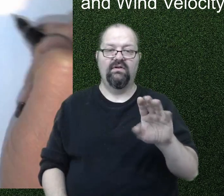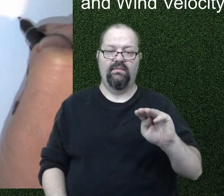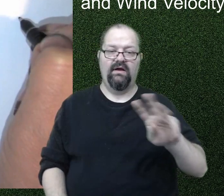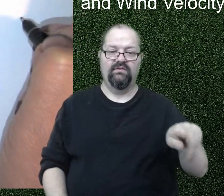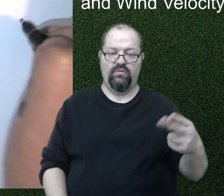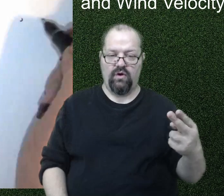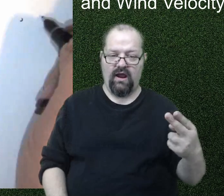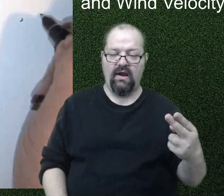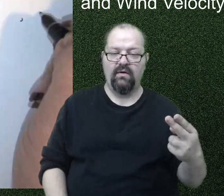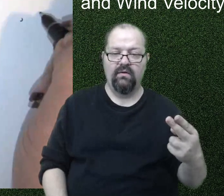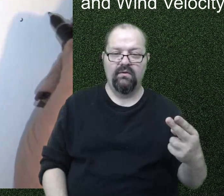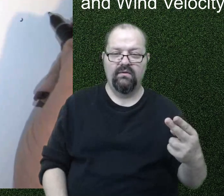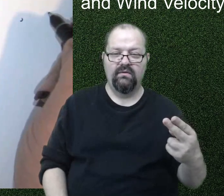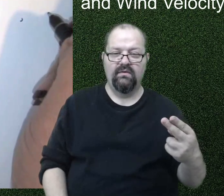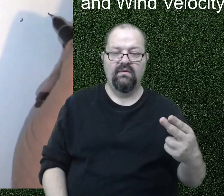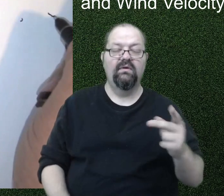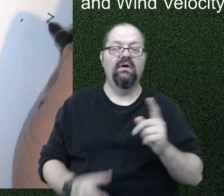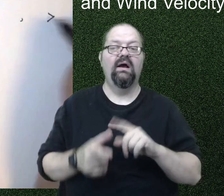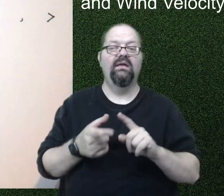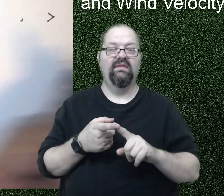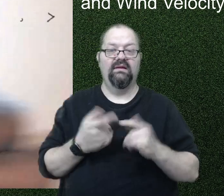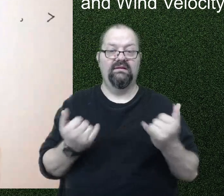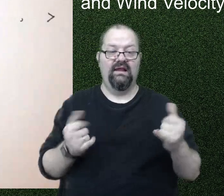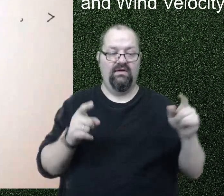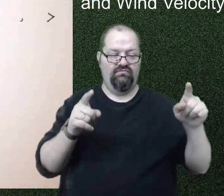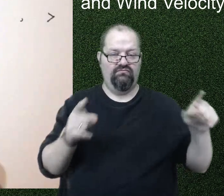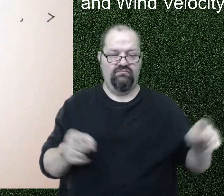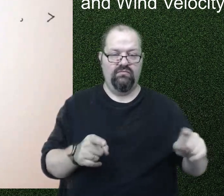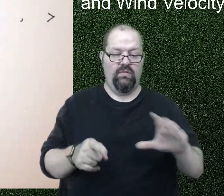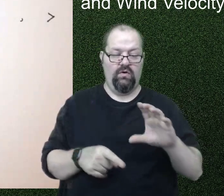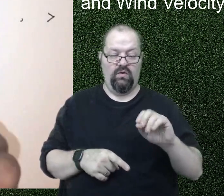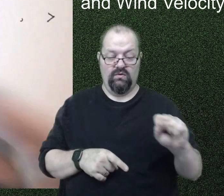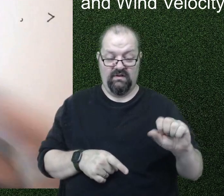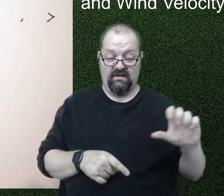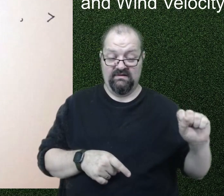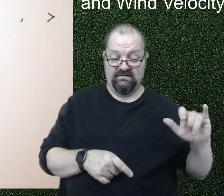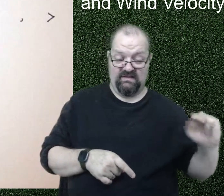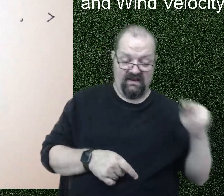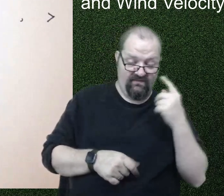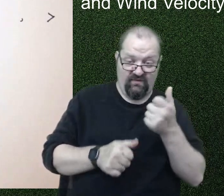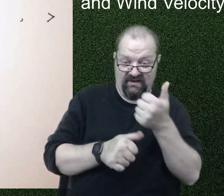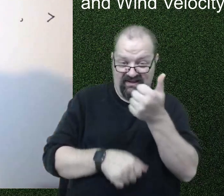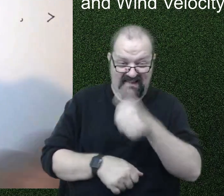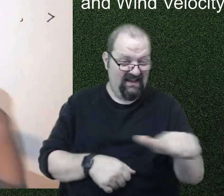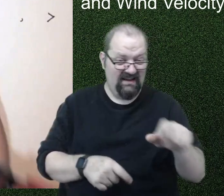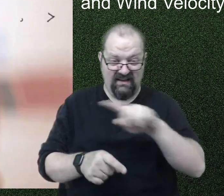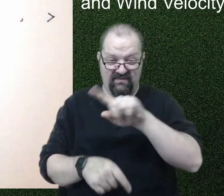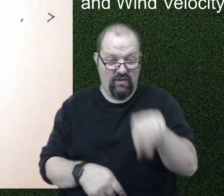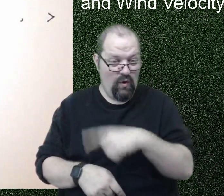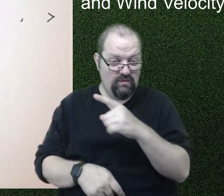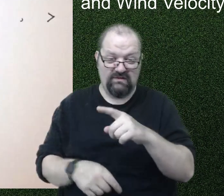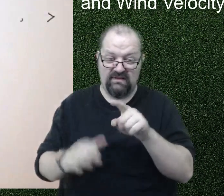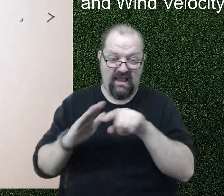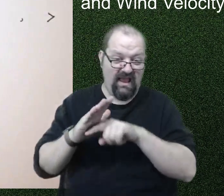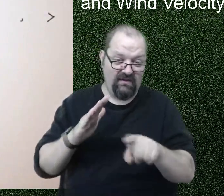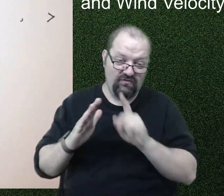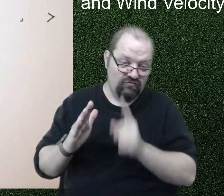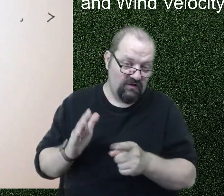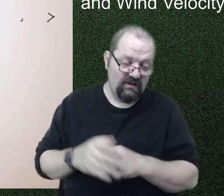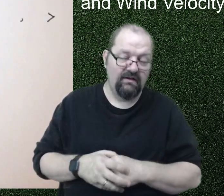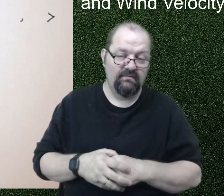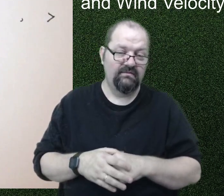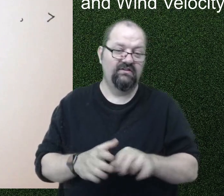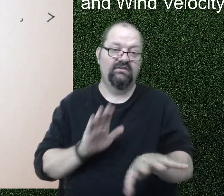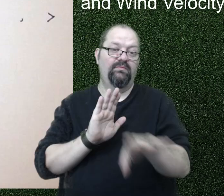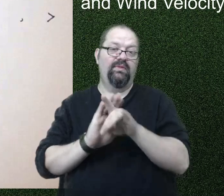Then I'm going to multiply by the cosine and sine of any of these angles, really, as long as you